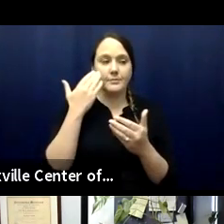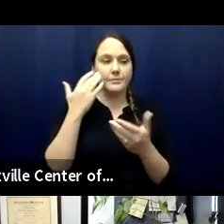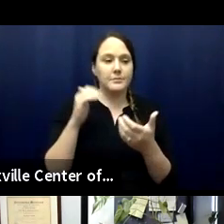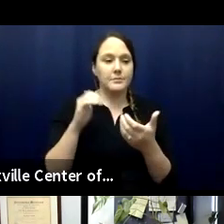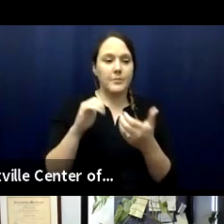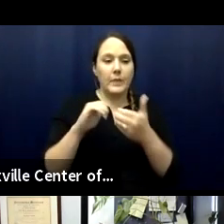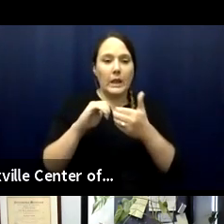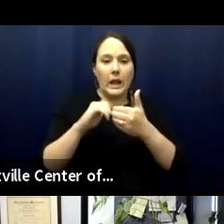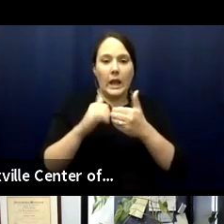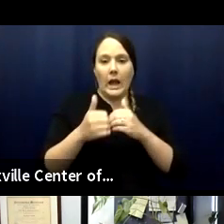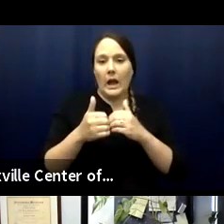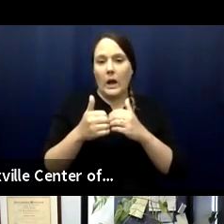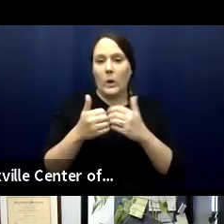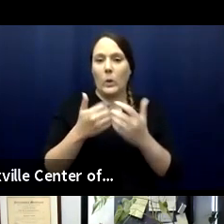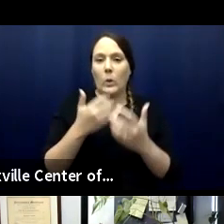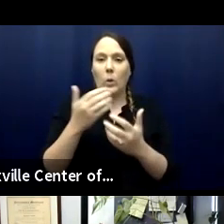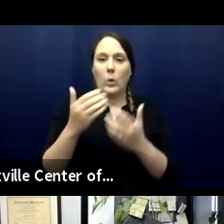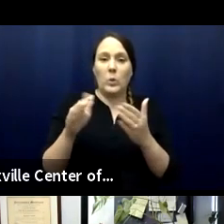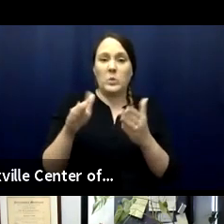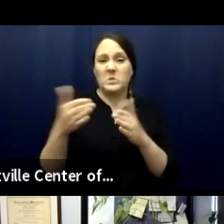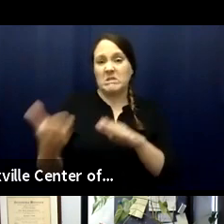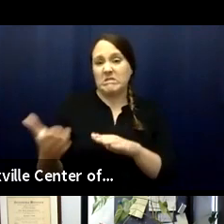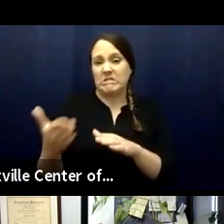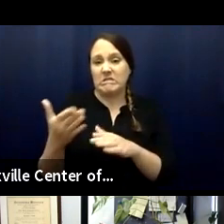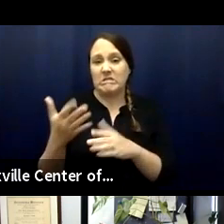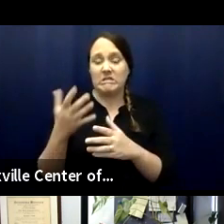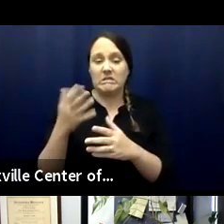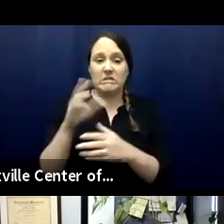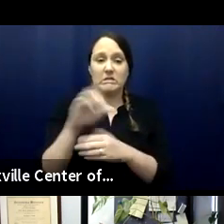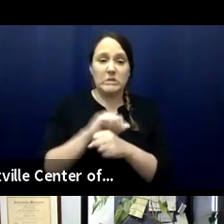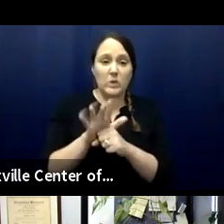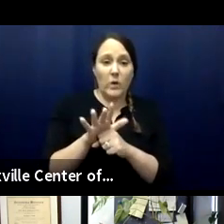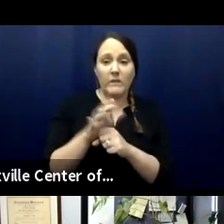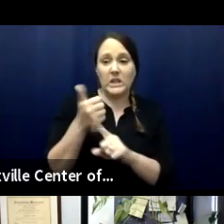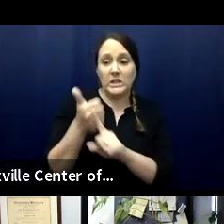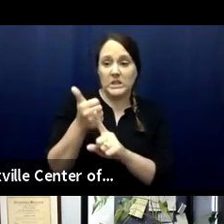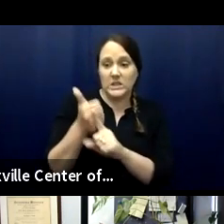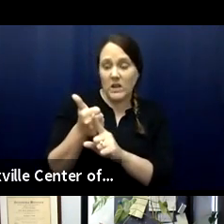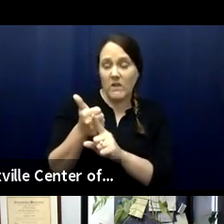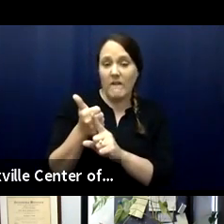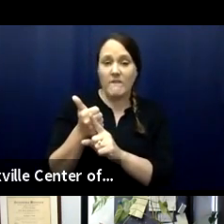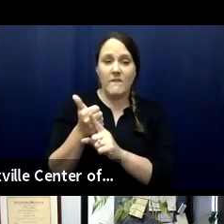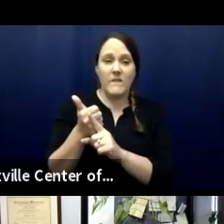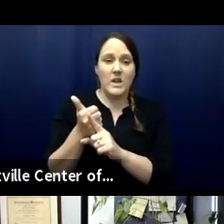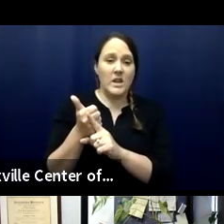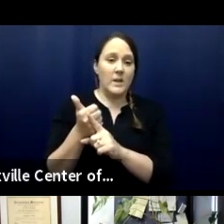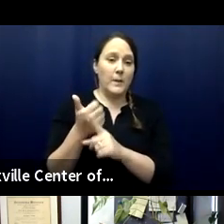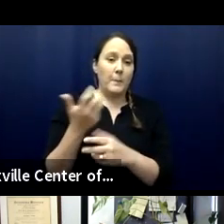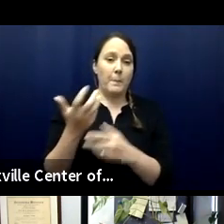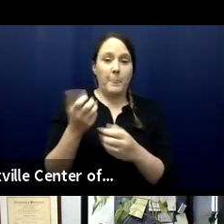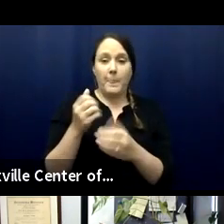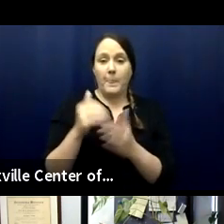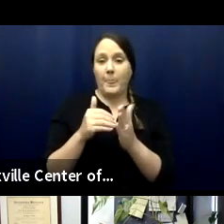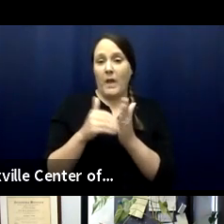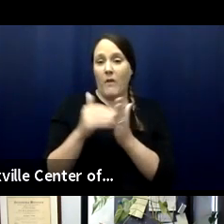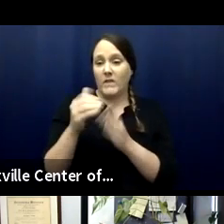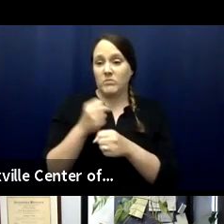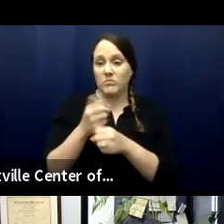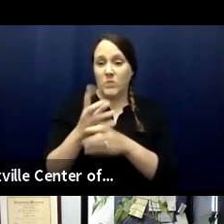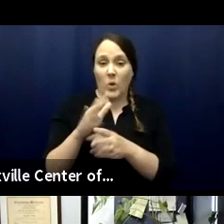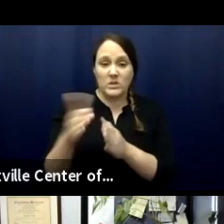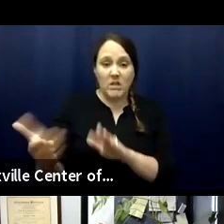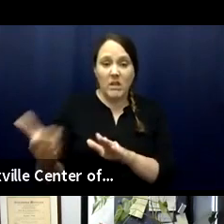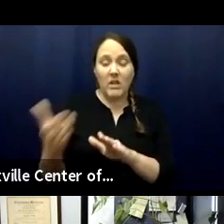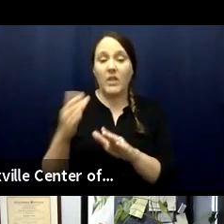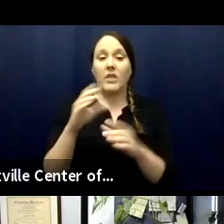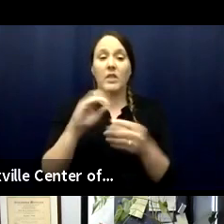how deadly COVID really is in and of itself, and about the numbers in terms